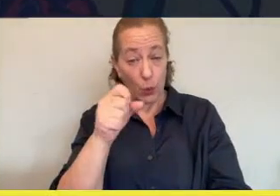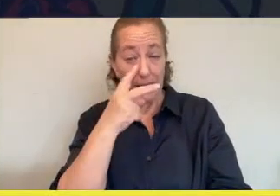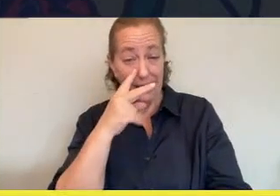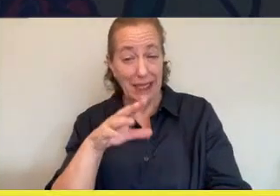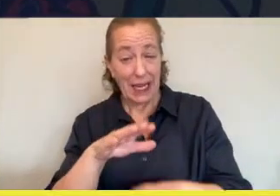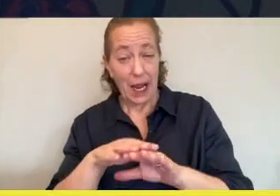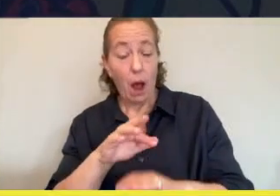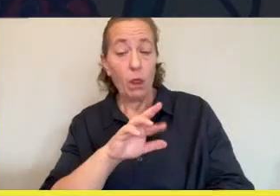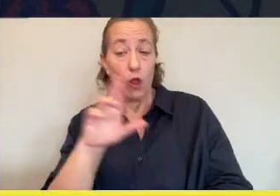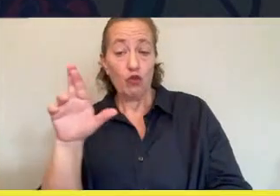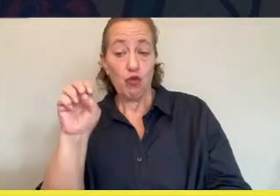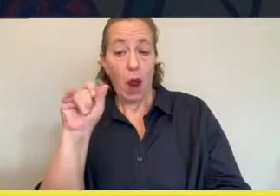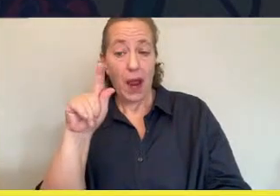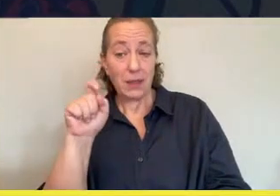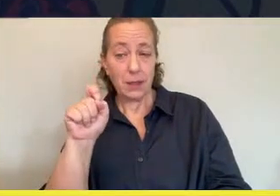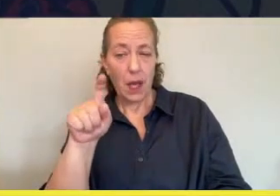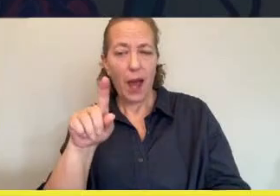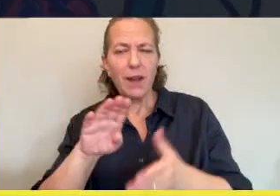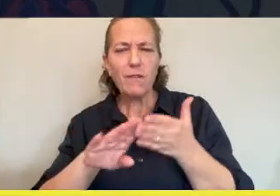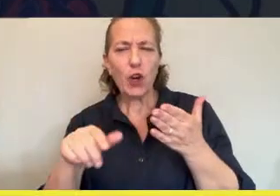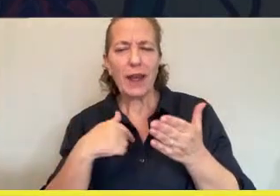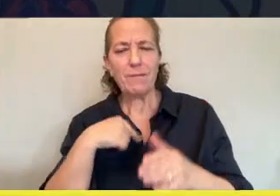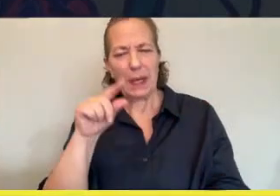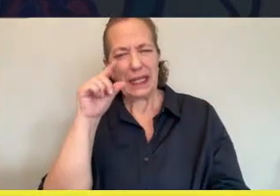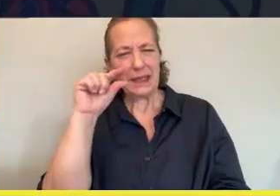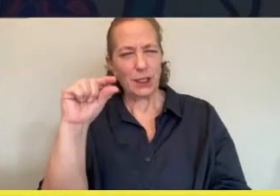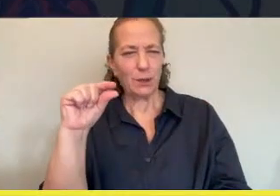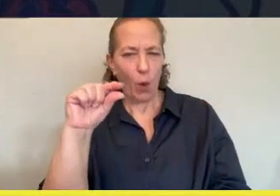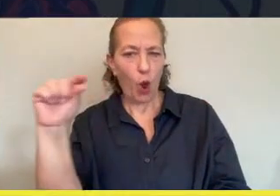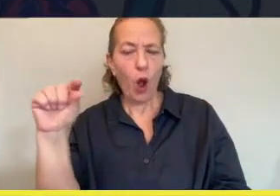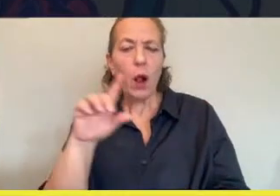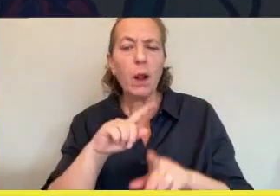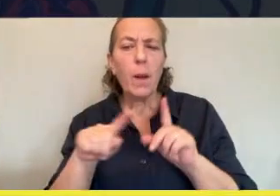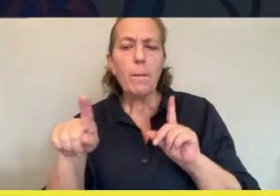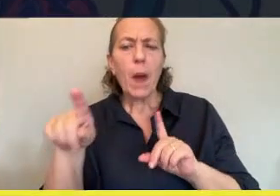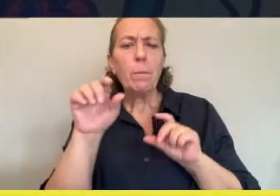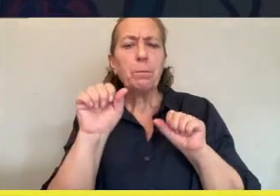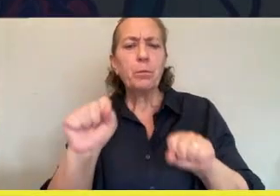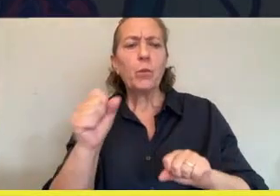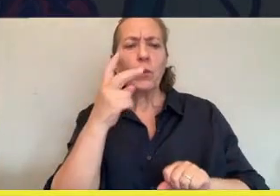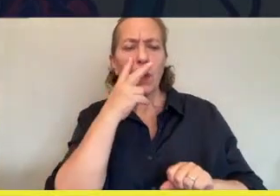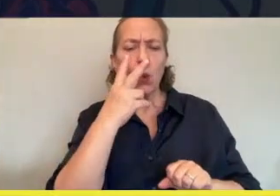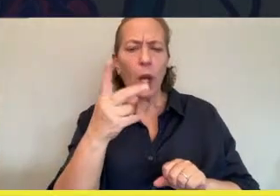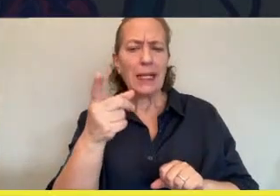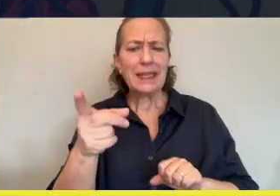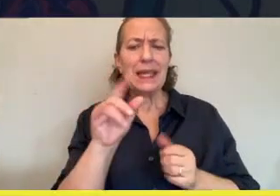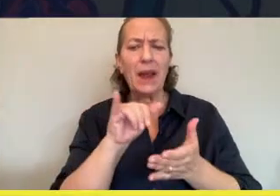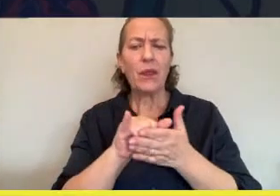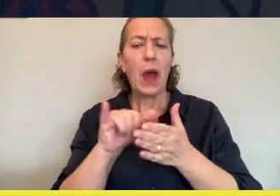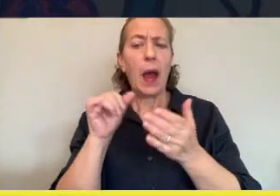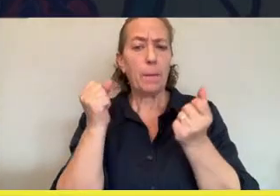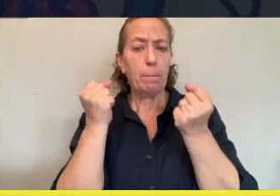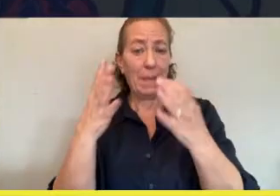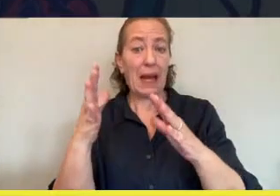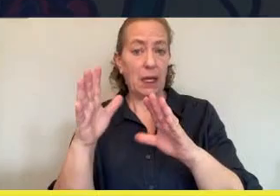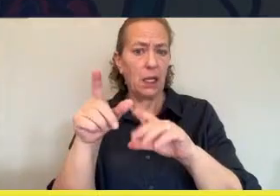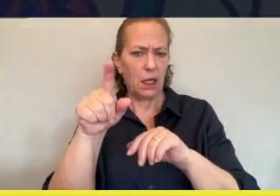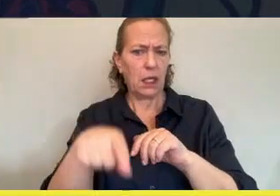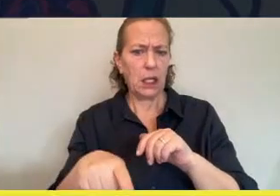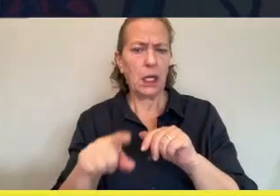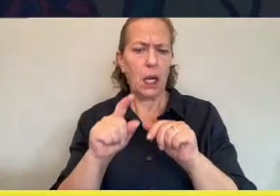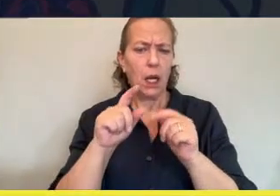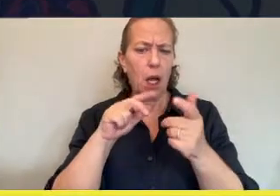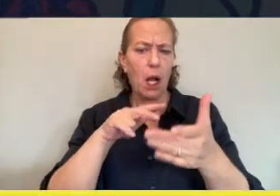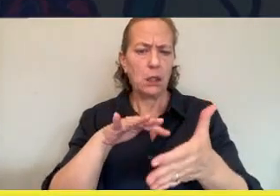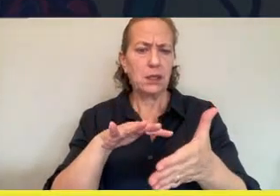side, forgive me, the chart is a little small, but you can see that a large number of studies did